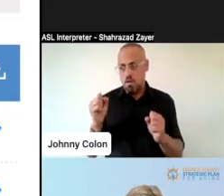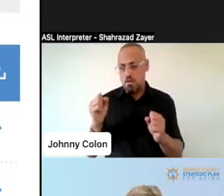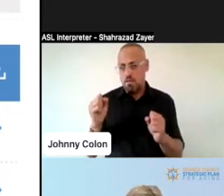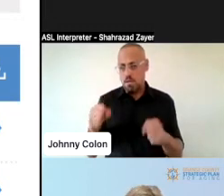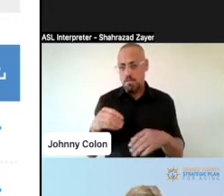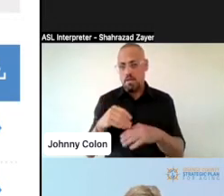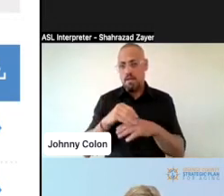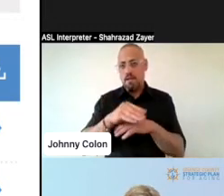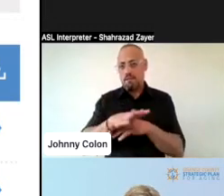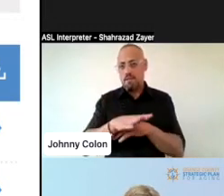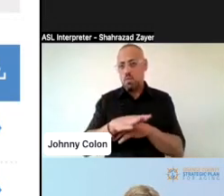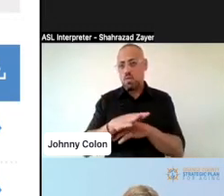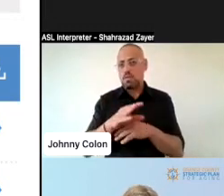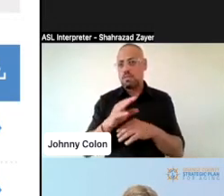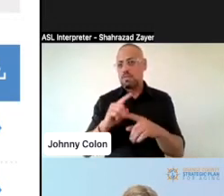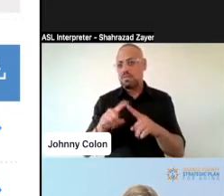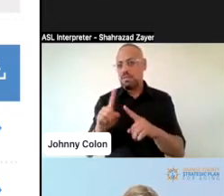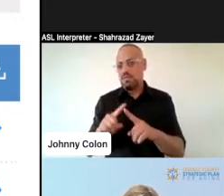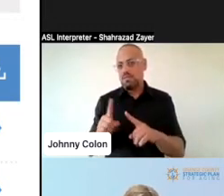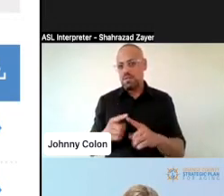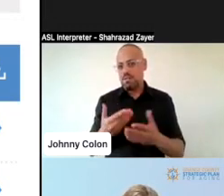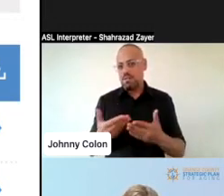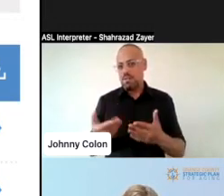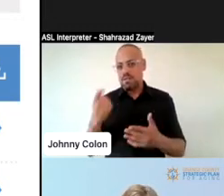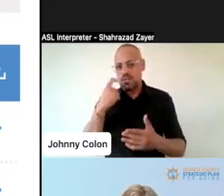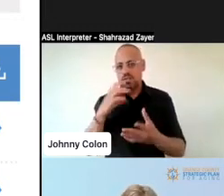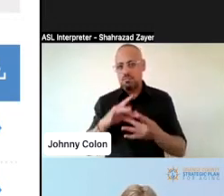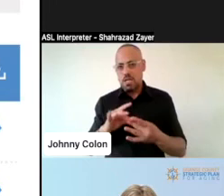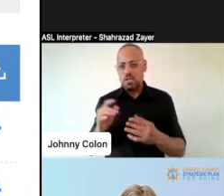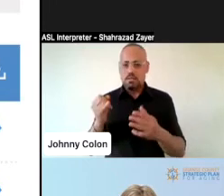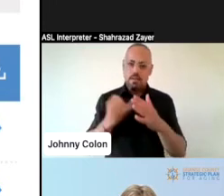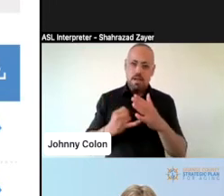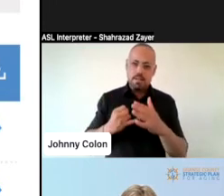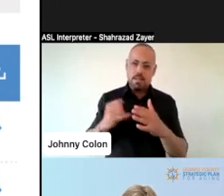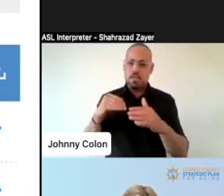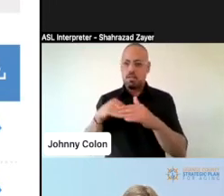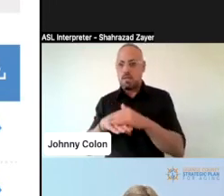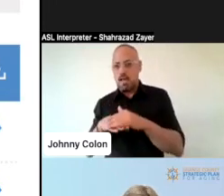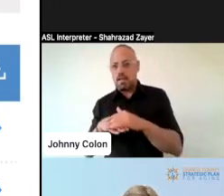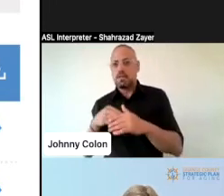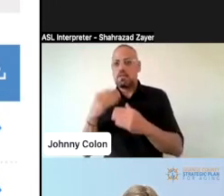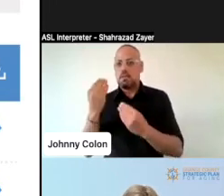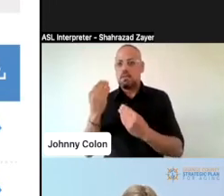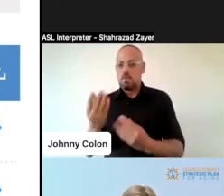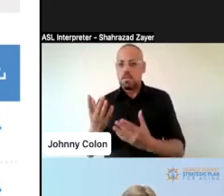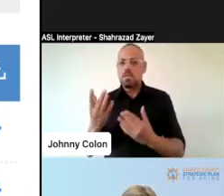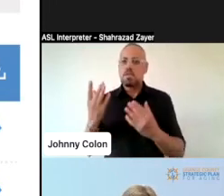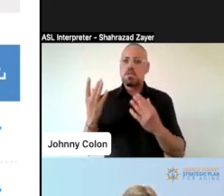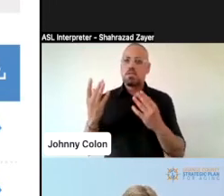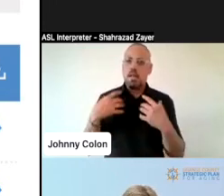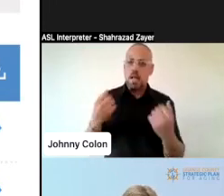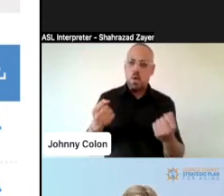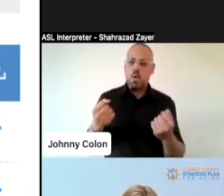influenced by the factors just mentioned: isolation, access to information, health,